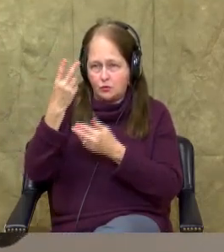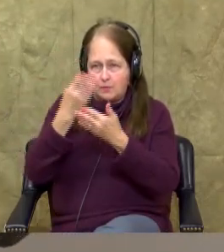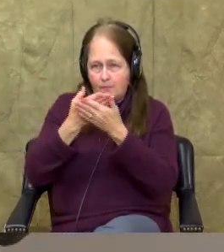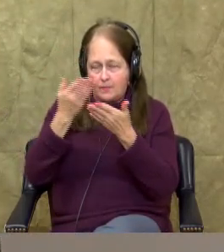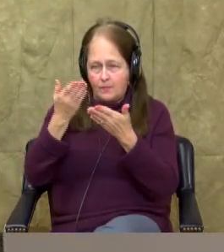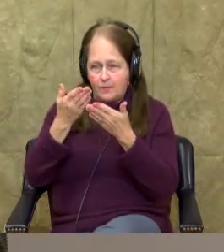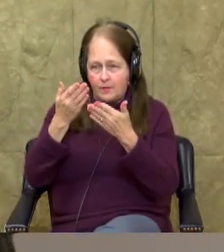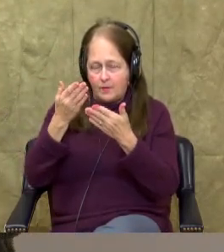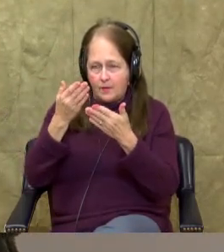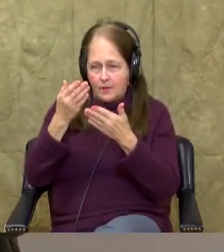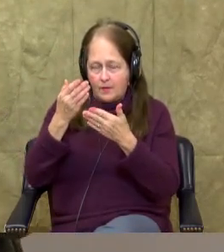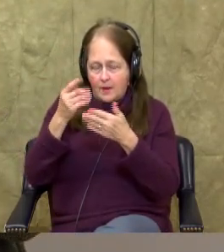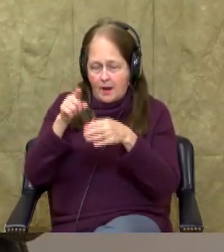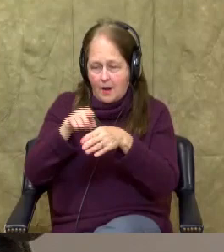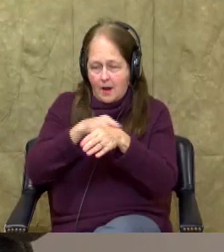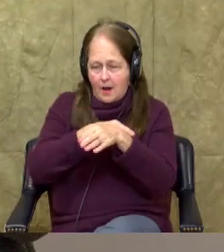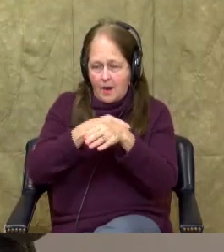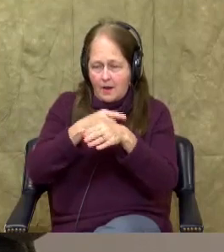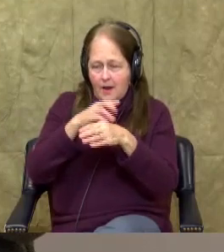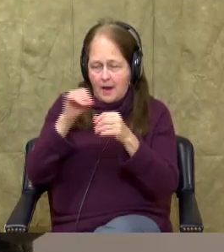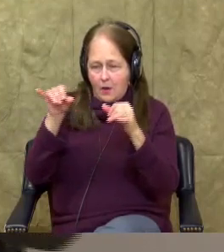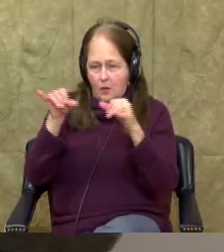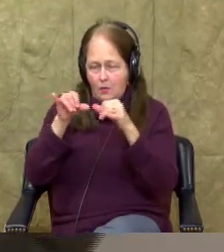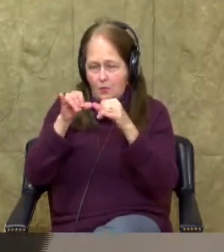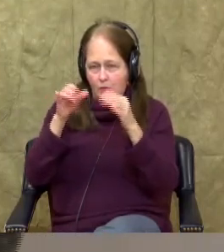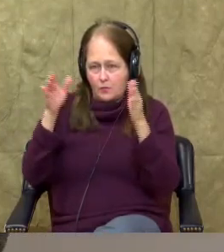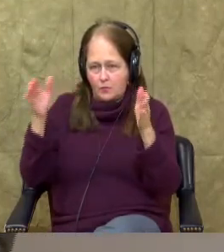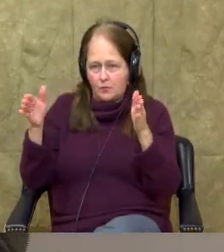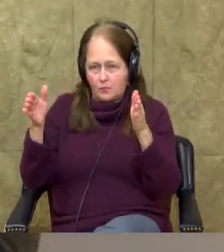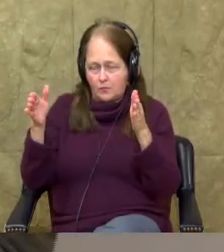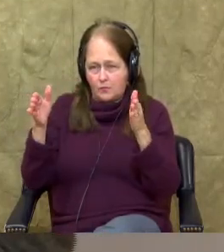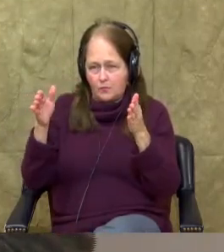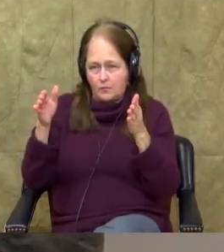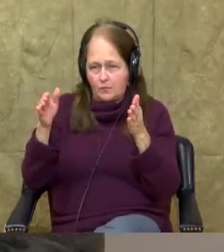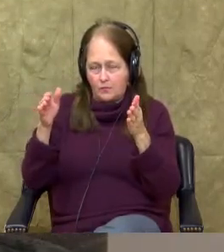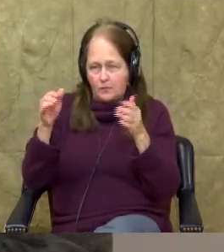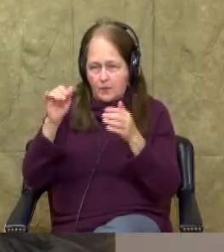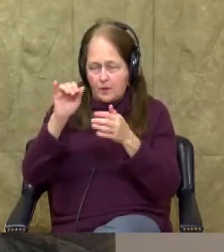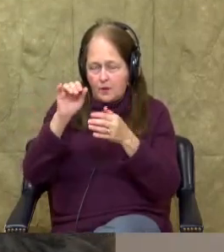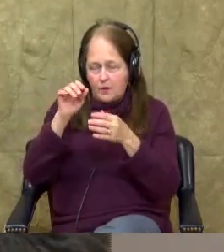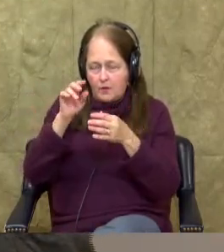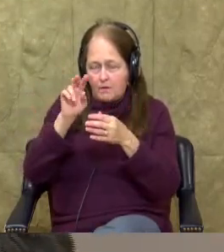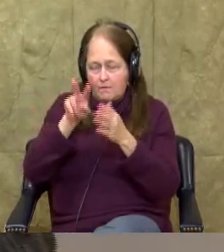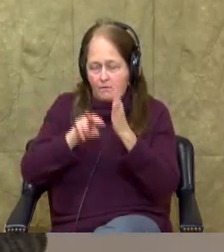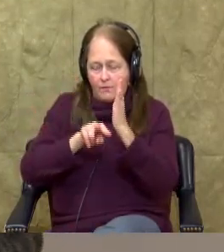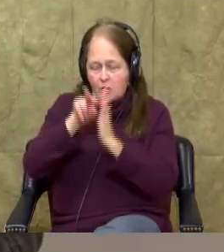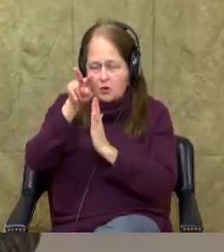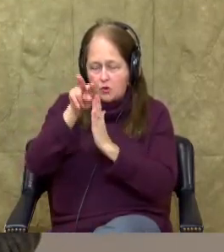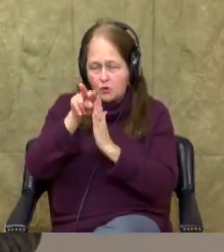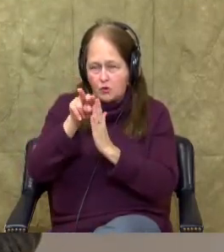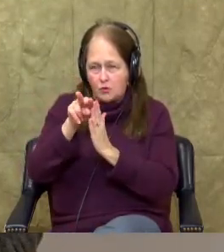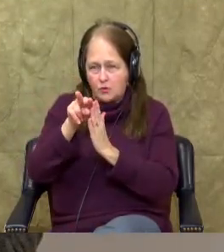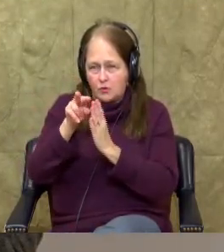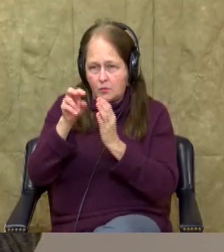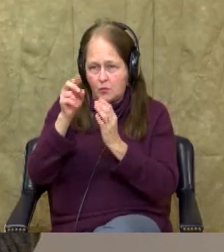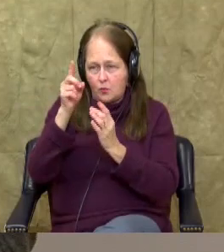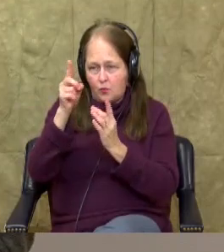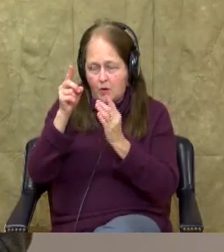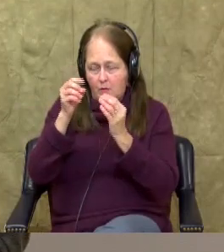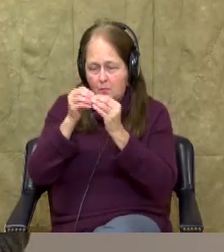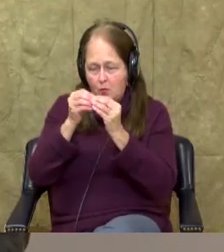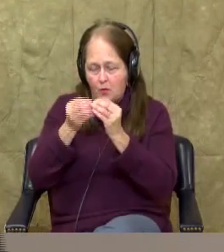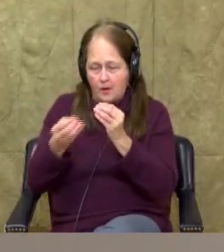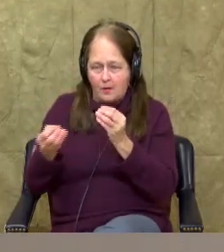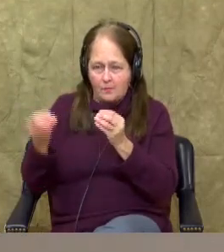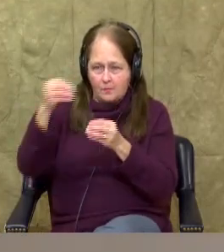things, length times width. But in volume, you're adding an extra thing